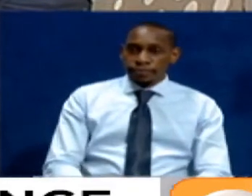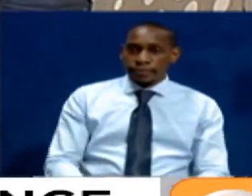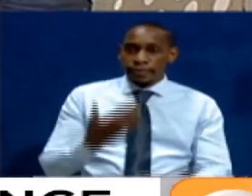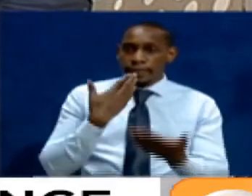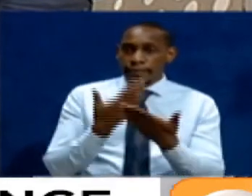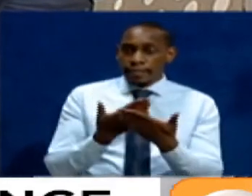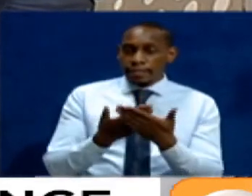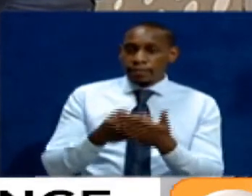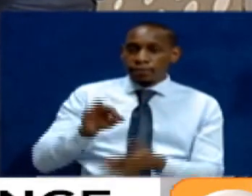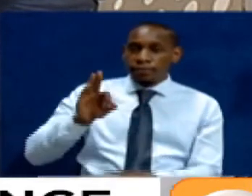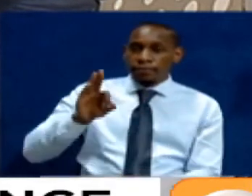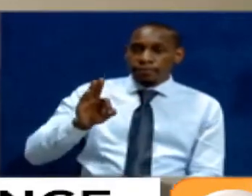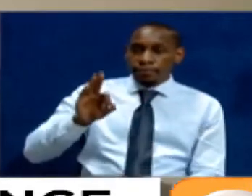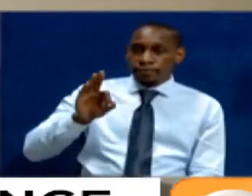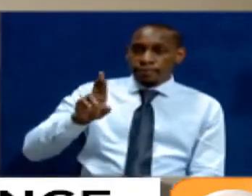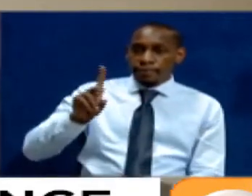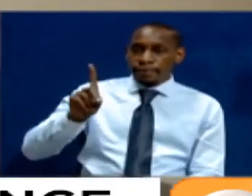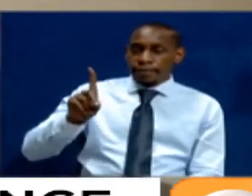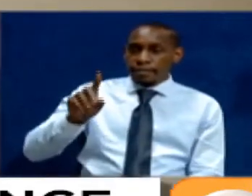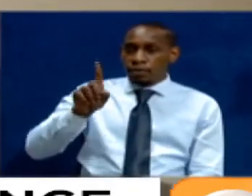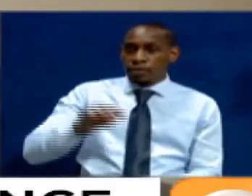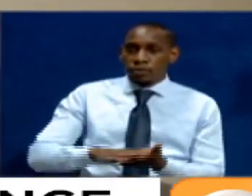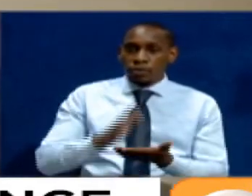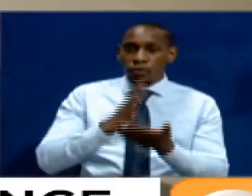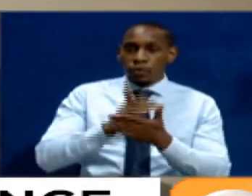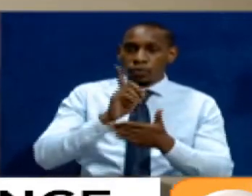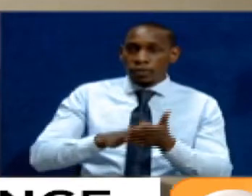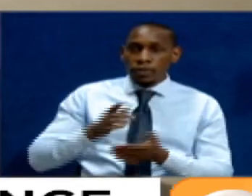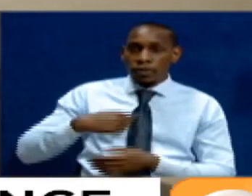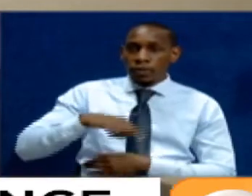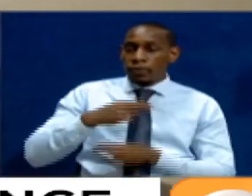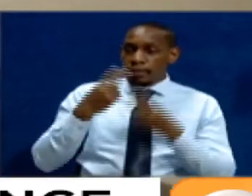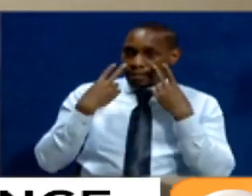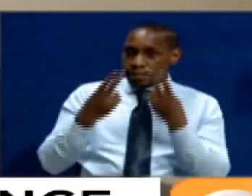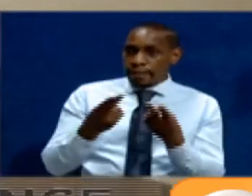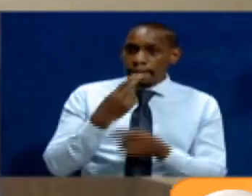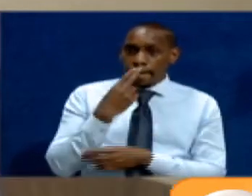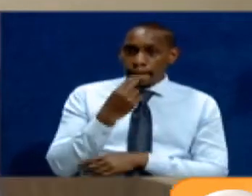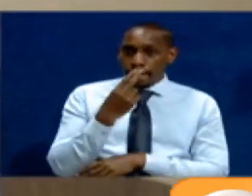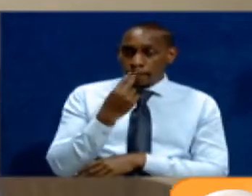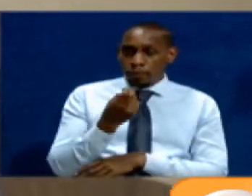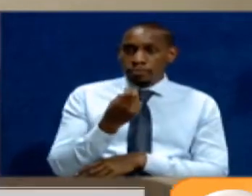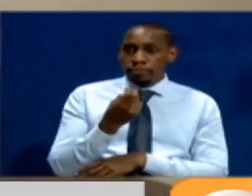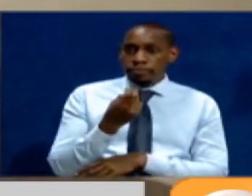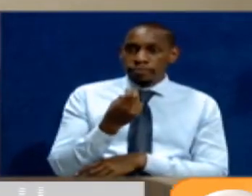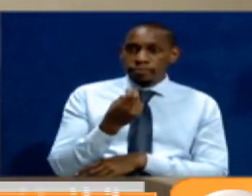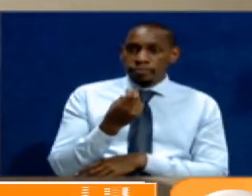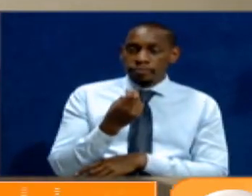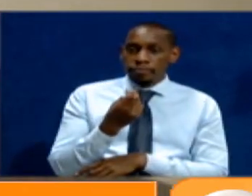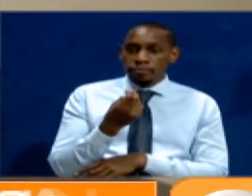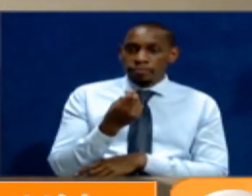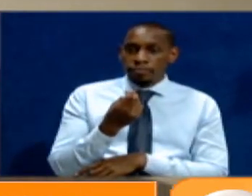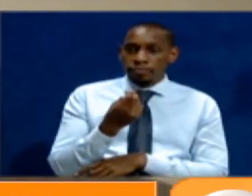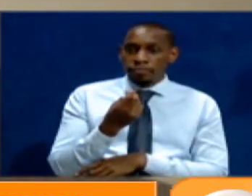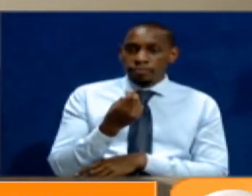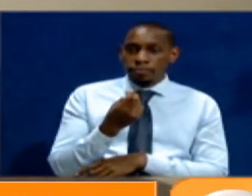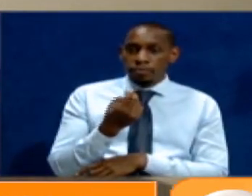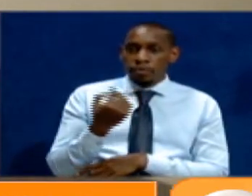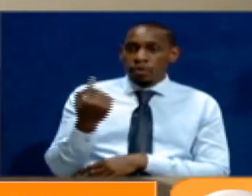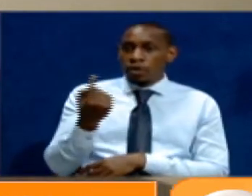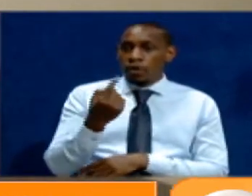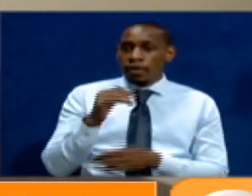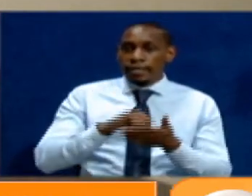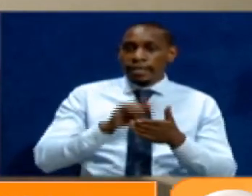Thank you, Obachi, for that question. The truth is that we are still seeing flu. We are still seeing flu,